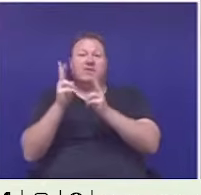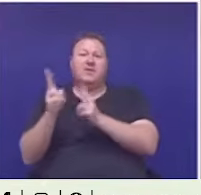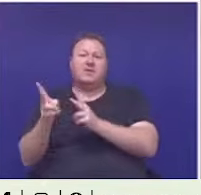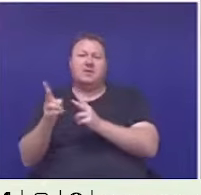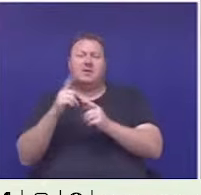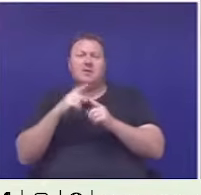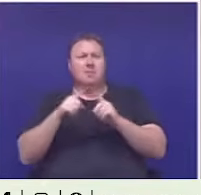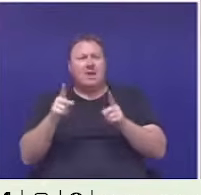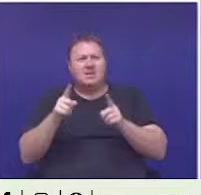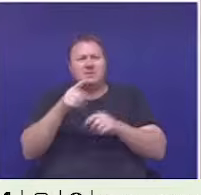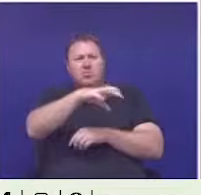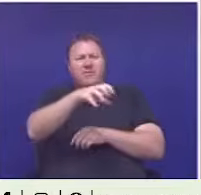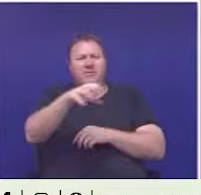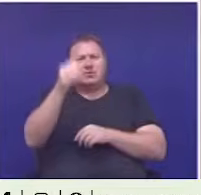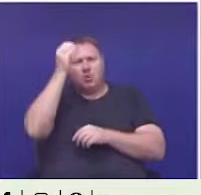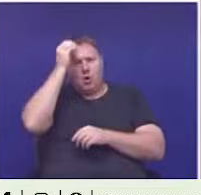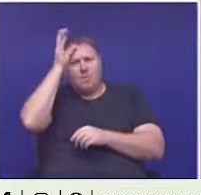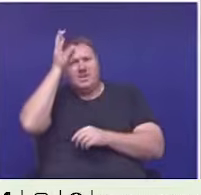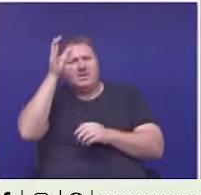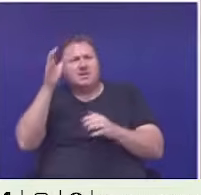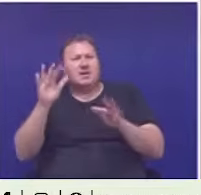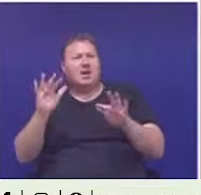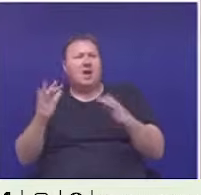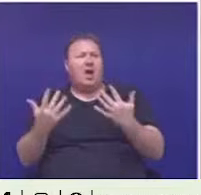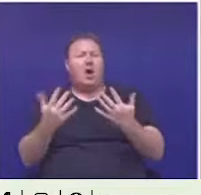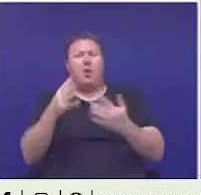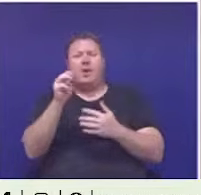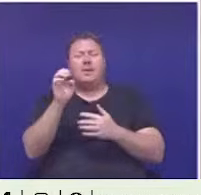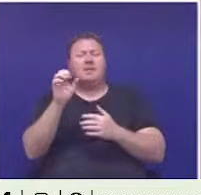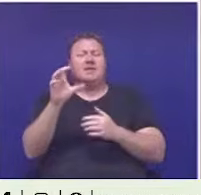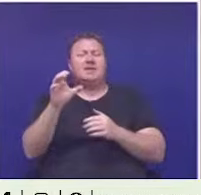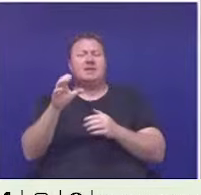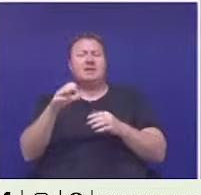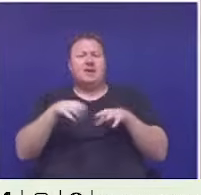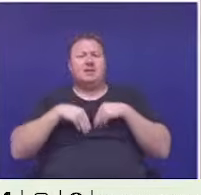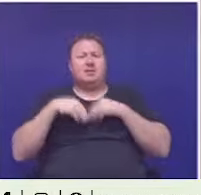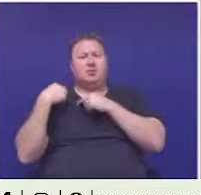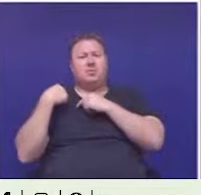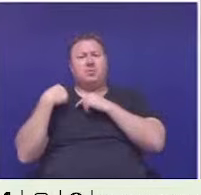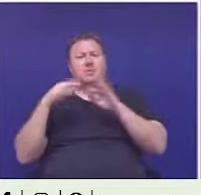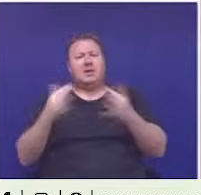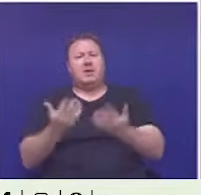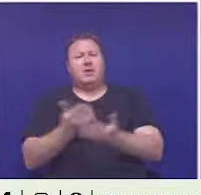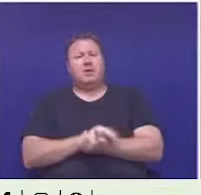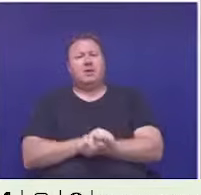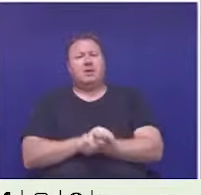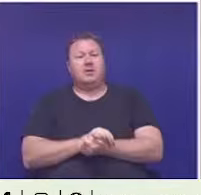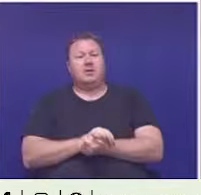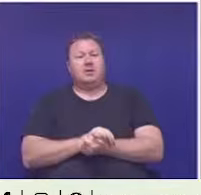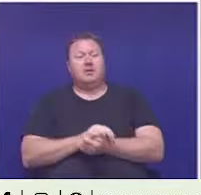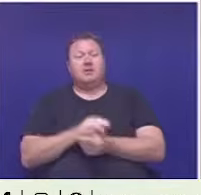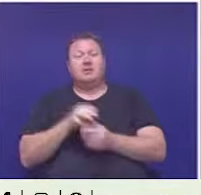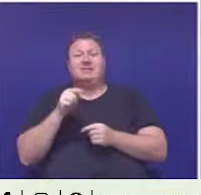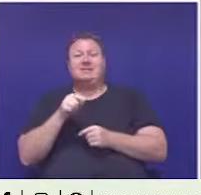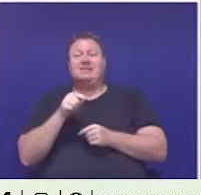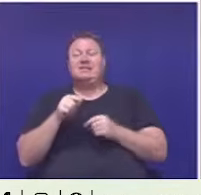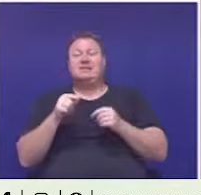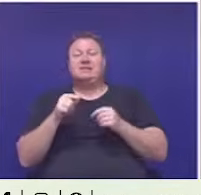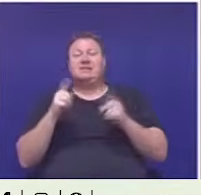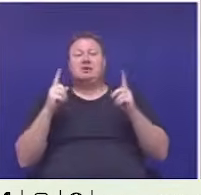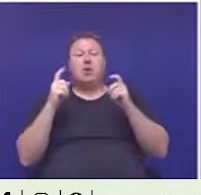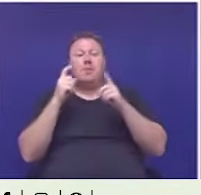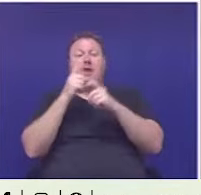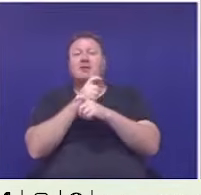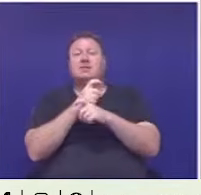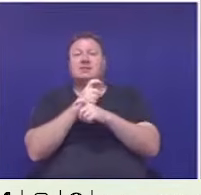provincial competency, how then do you hold MSCs to account? And the truth of the matter is that this is a very complex